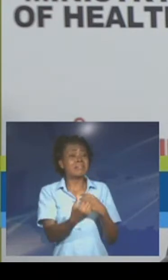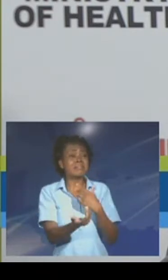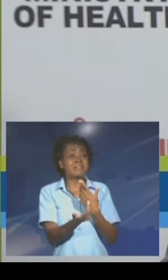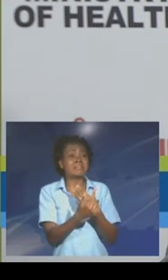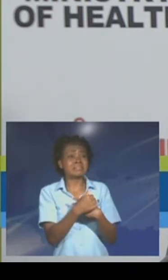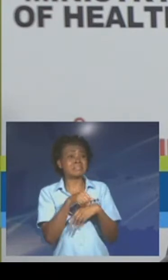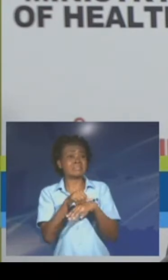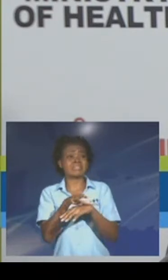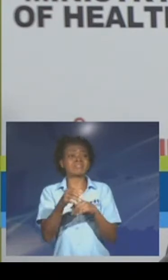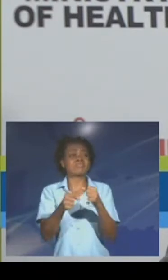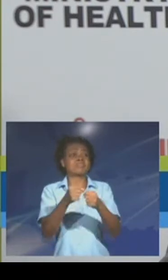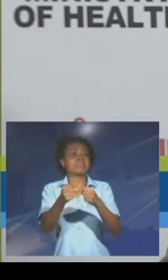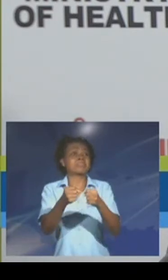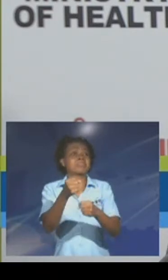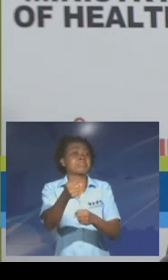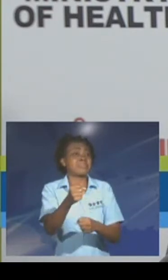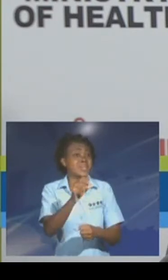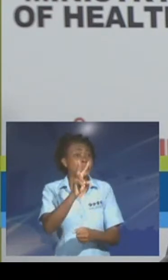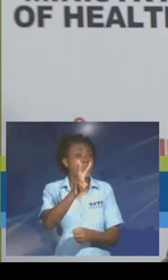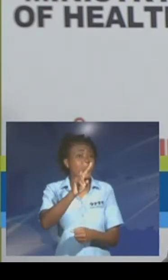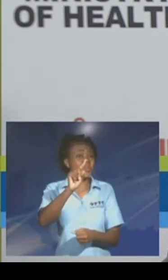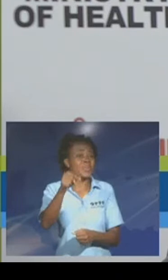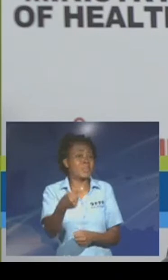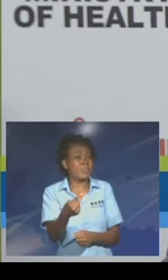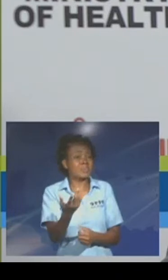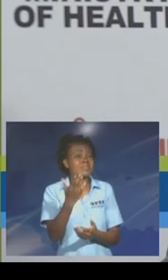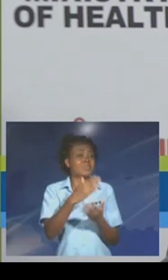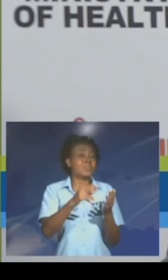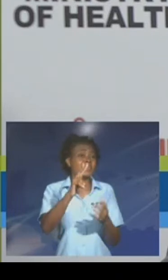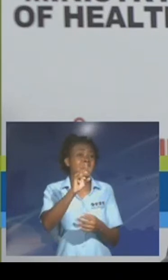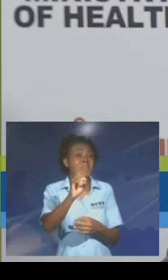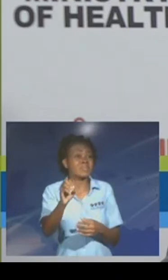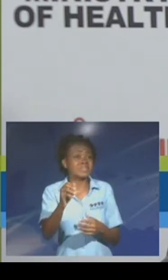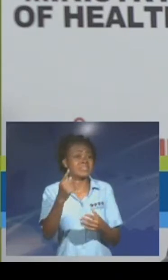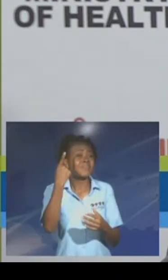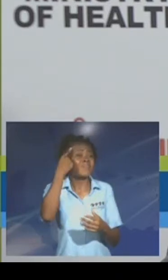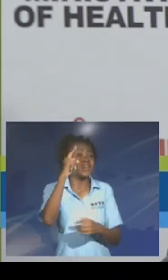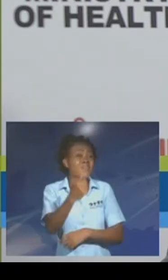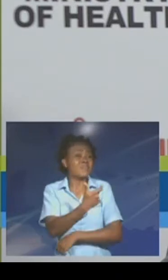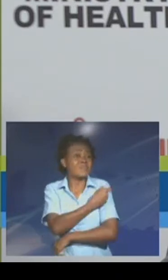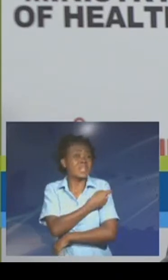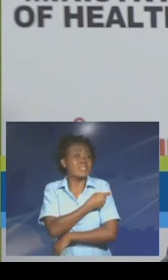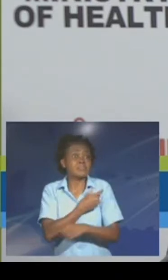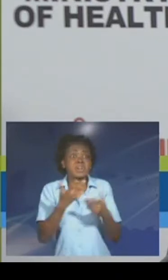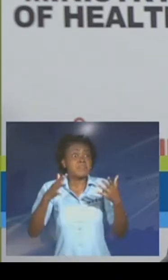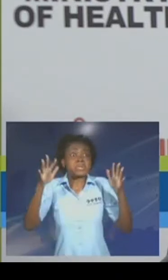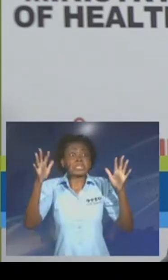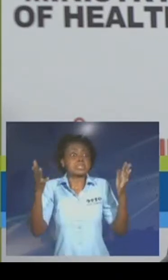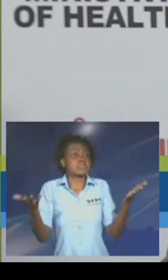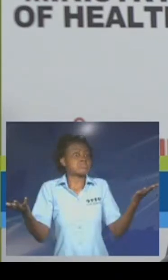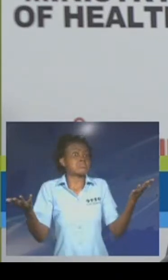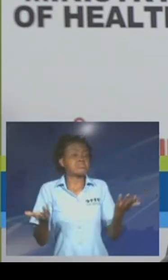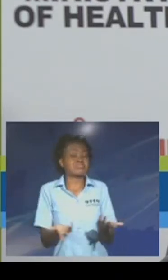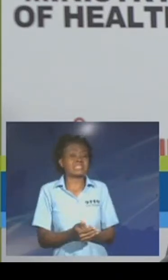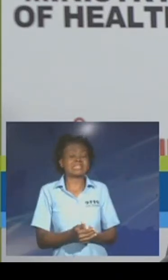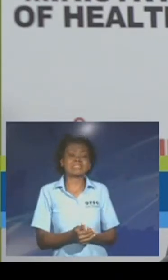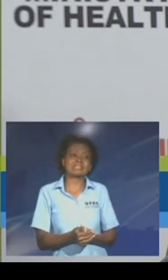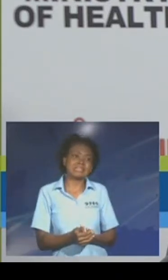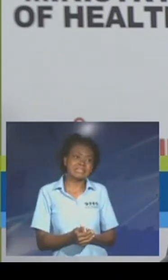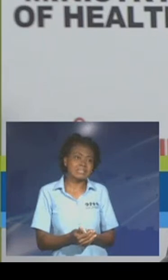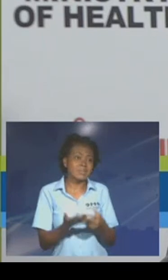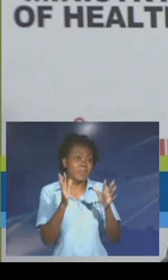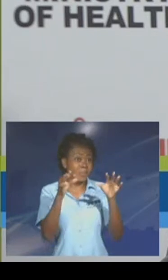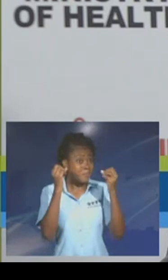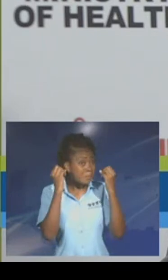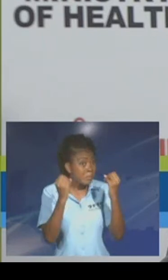2,236 children for vaccination. So it's pretty poor, because a lot of parents have been misled by